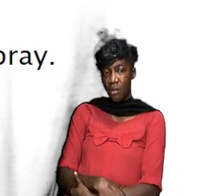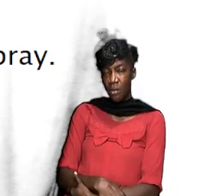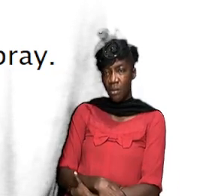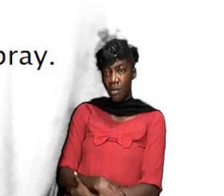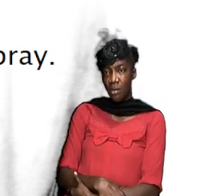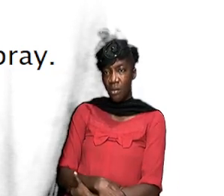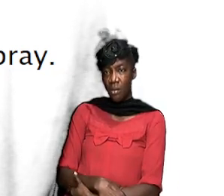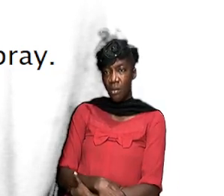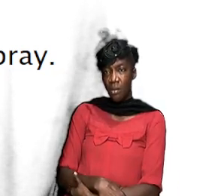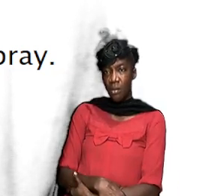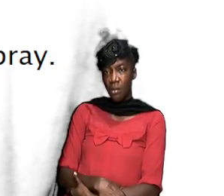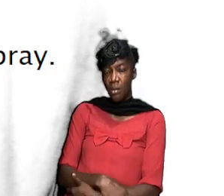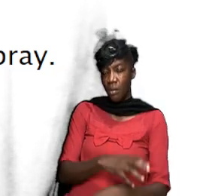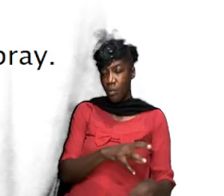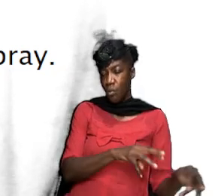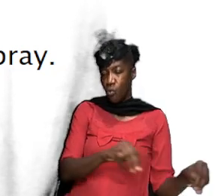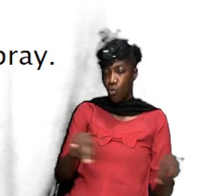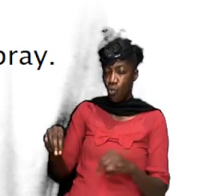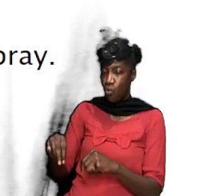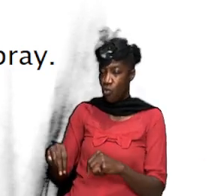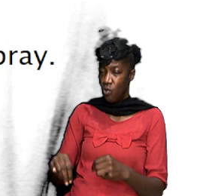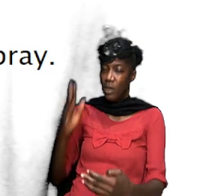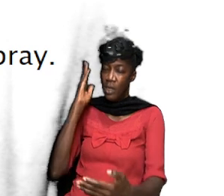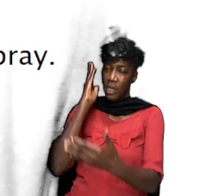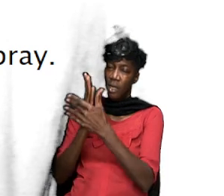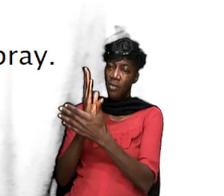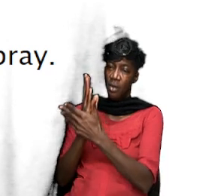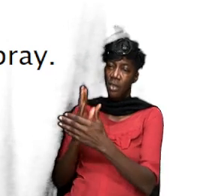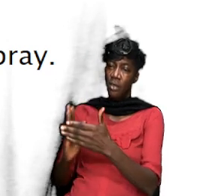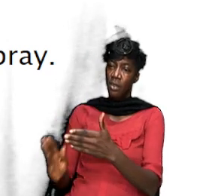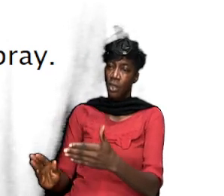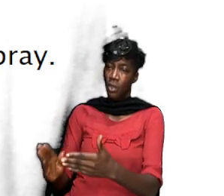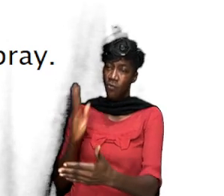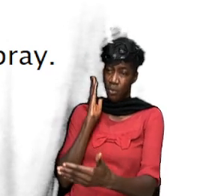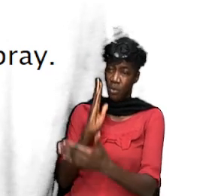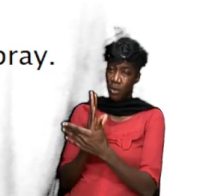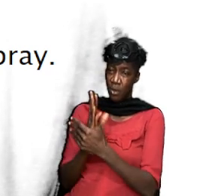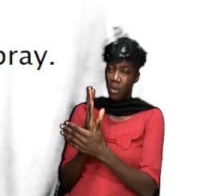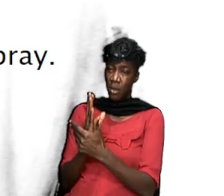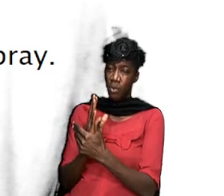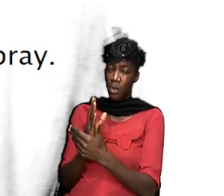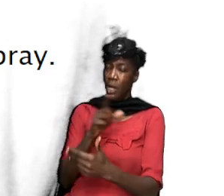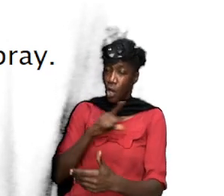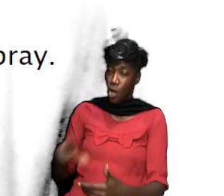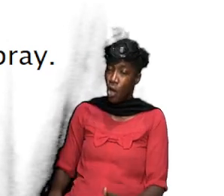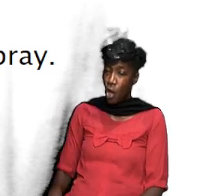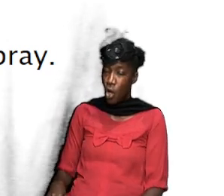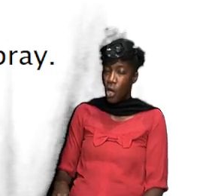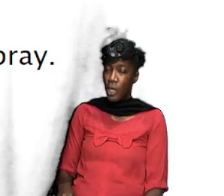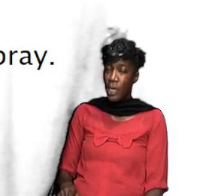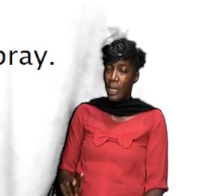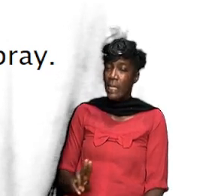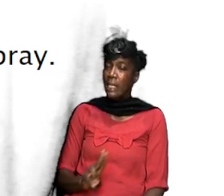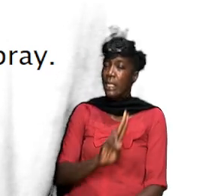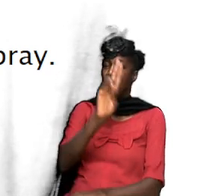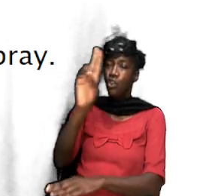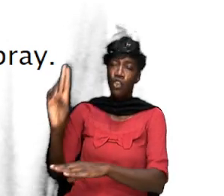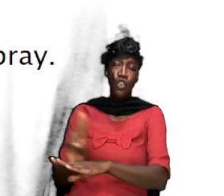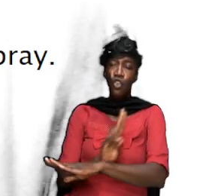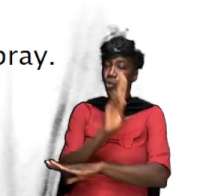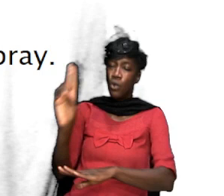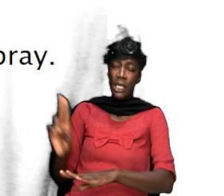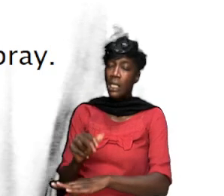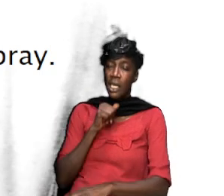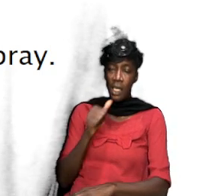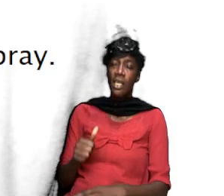and remove any hindrances preventing it. Lord, if unity is